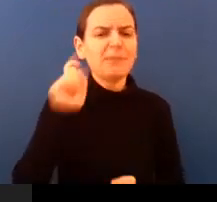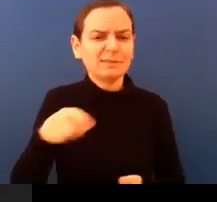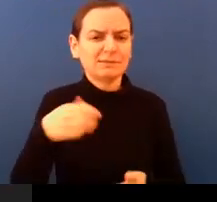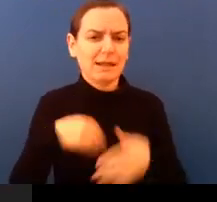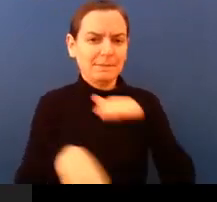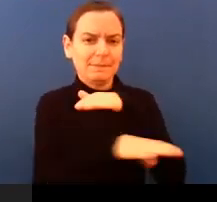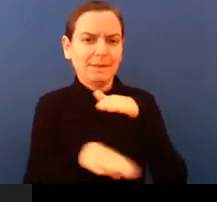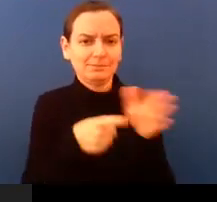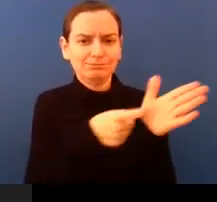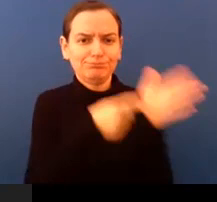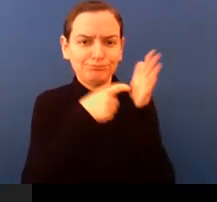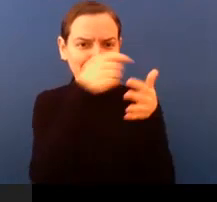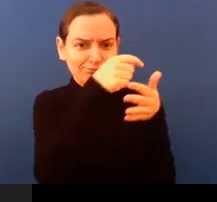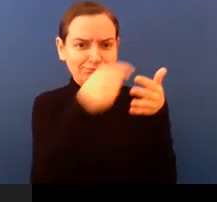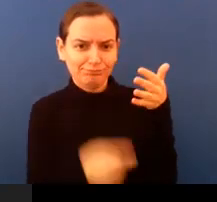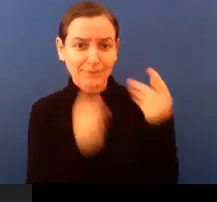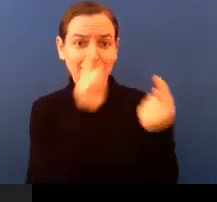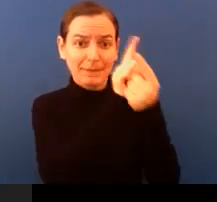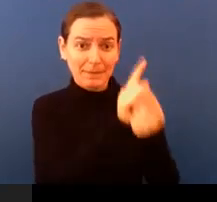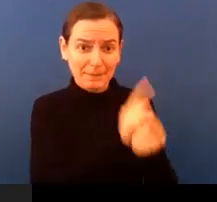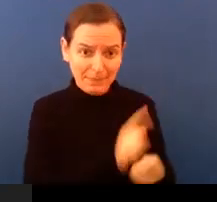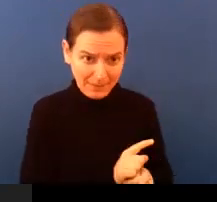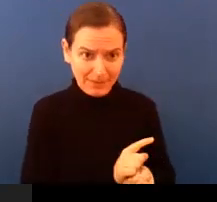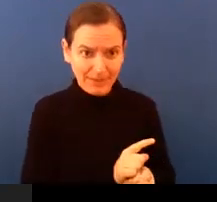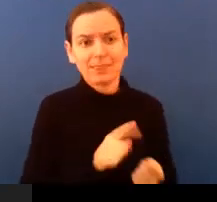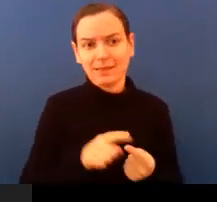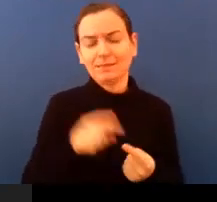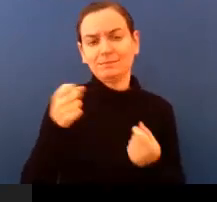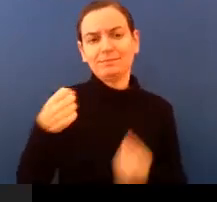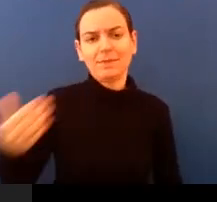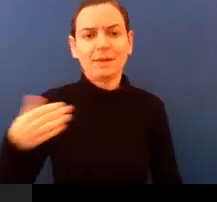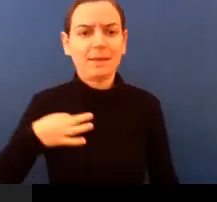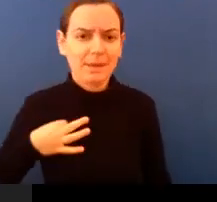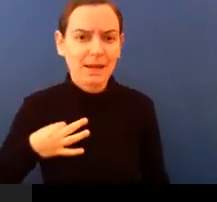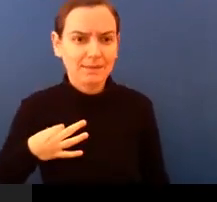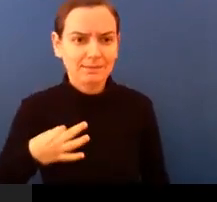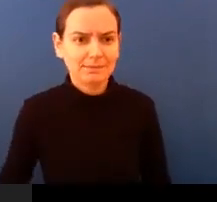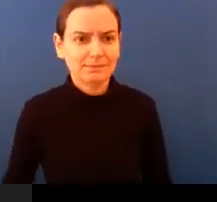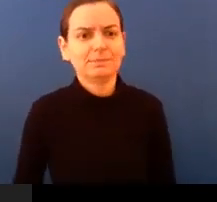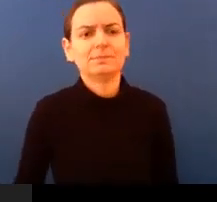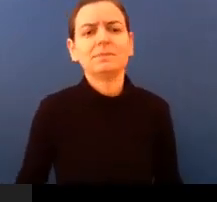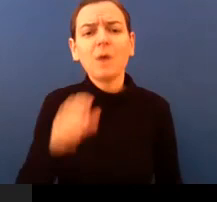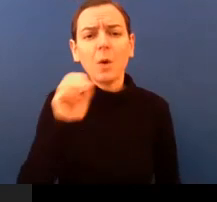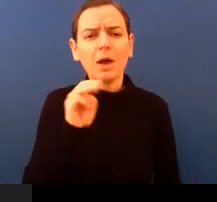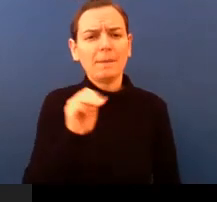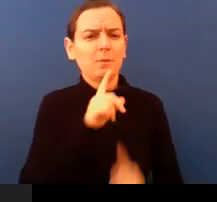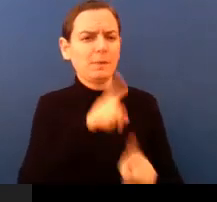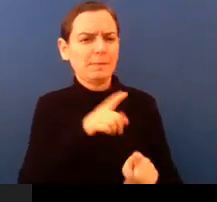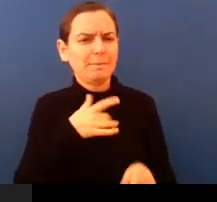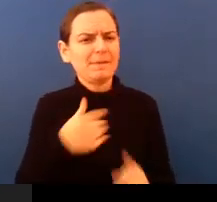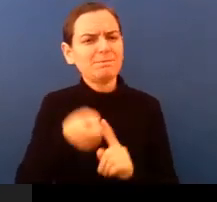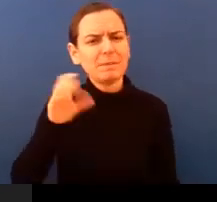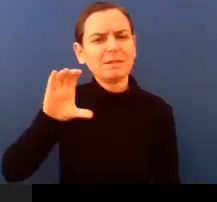prerequisite O&M skills and other skills. An O&M report usually is requested from